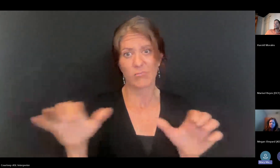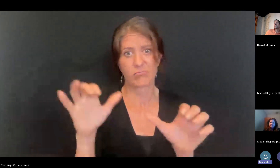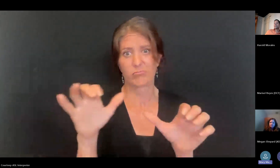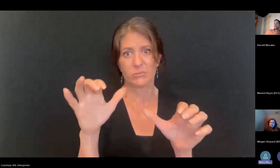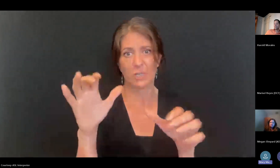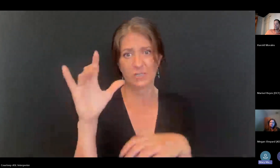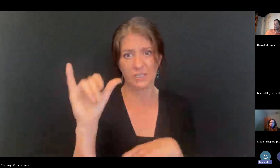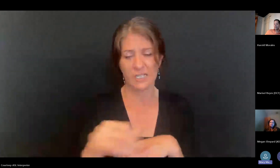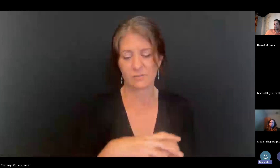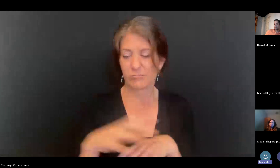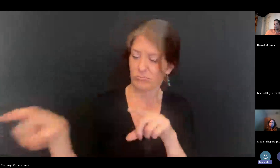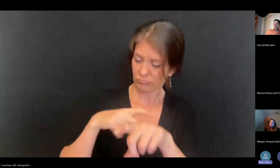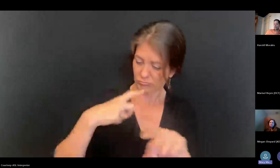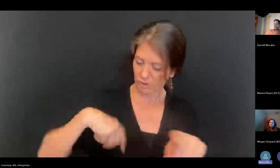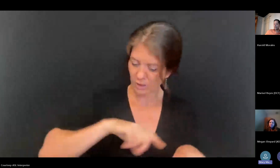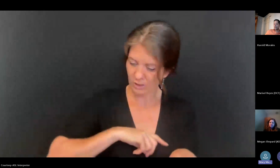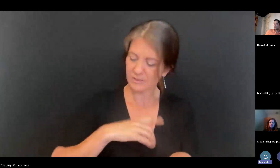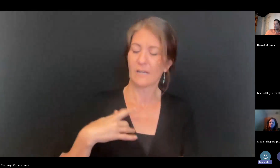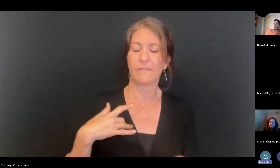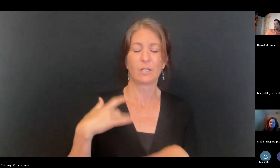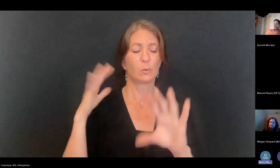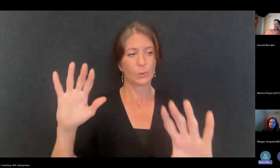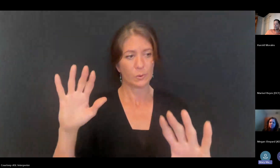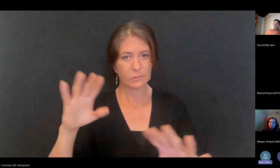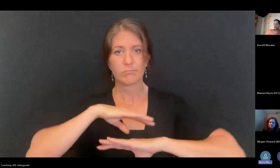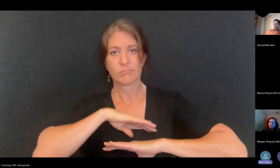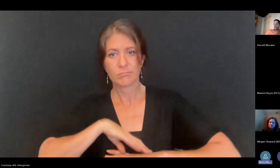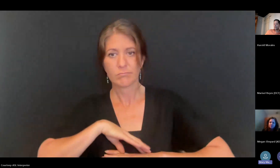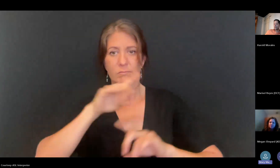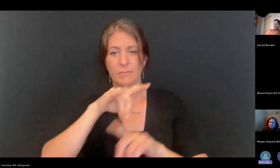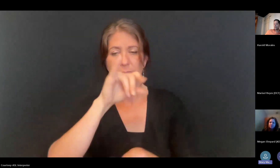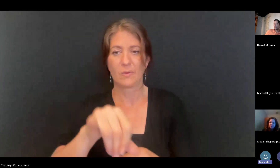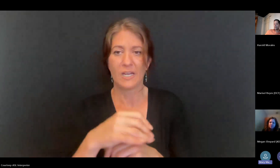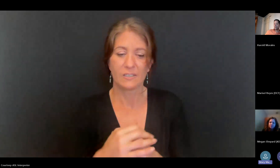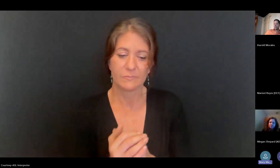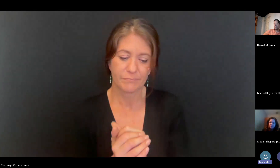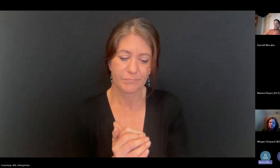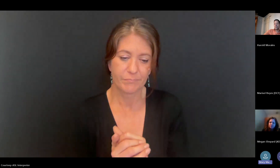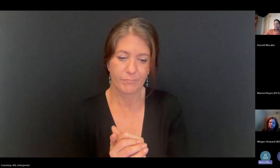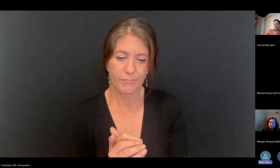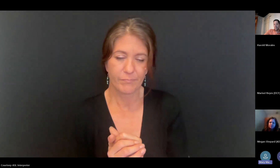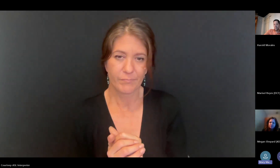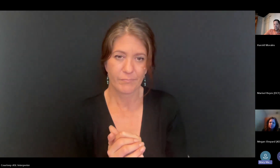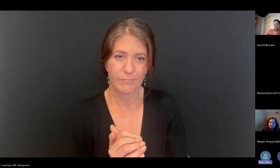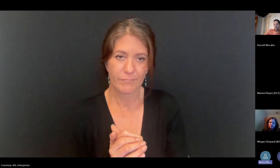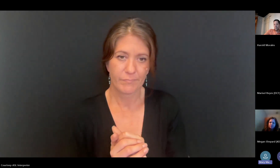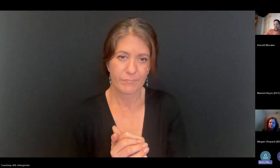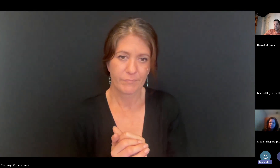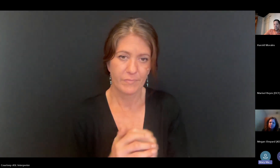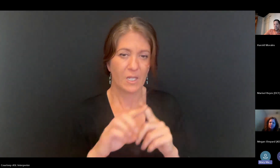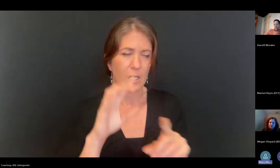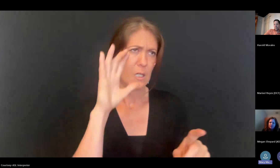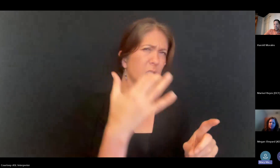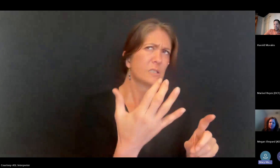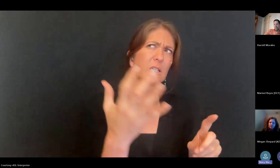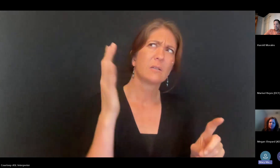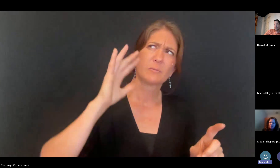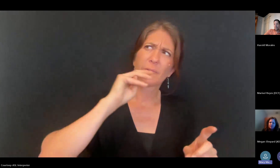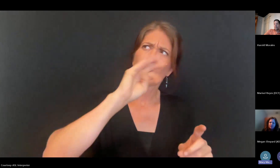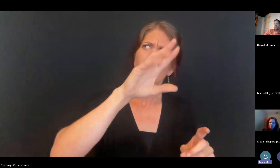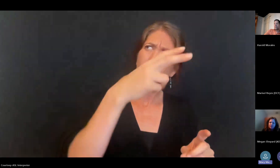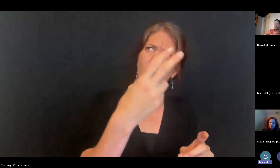get a call and we feel secure about that. But it seems like the date, it was March, then it was